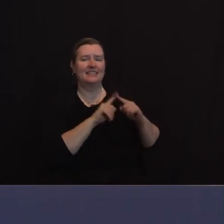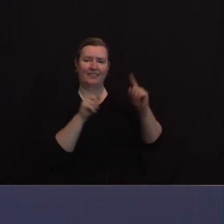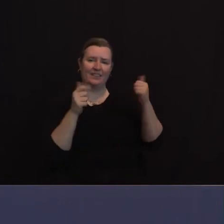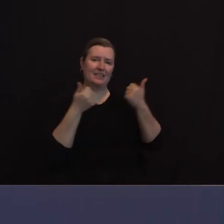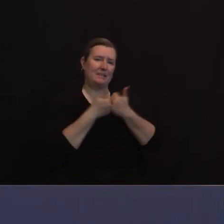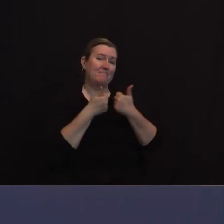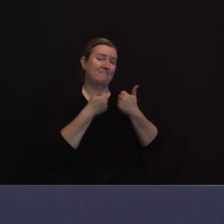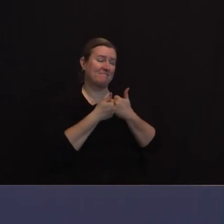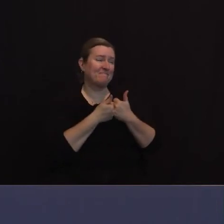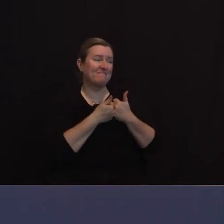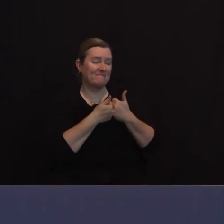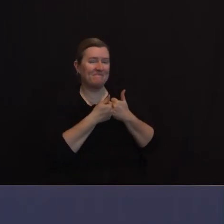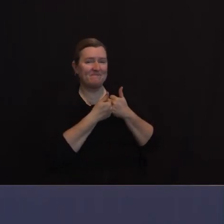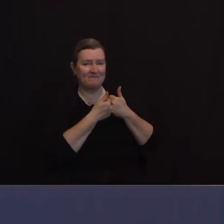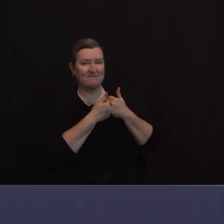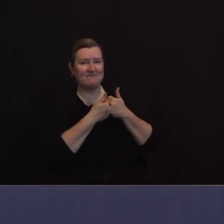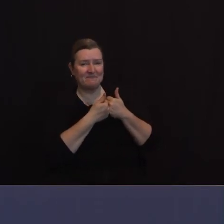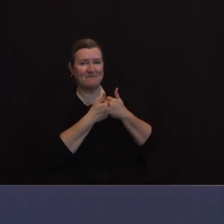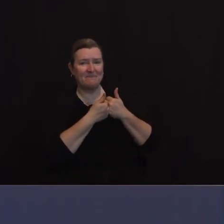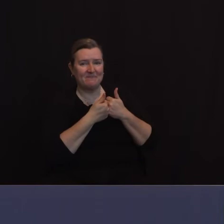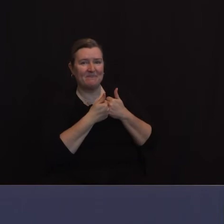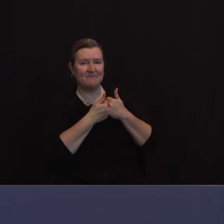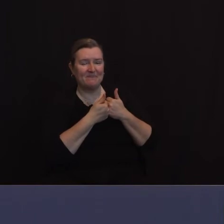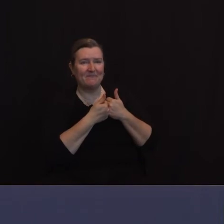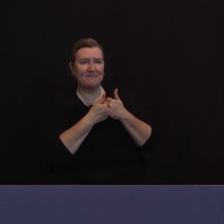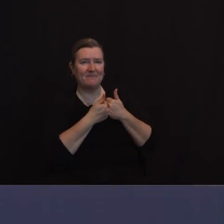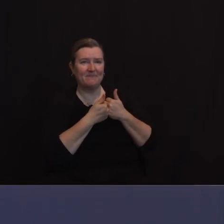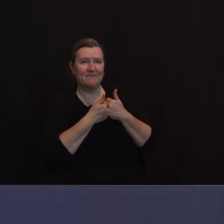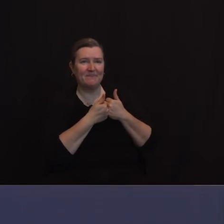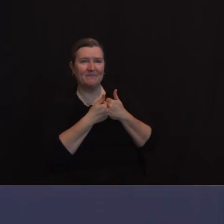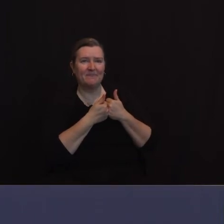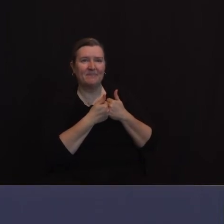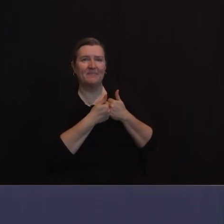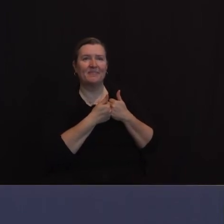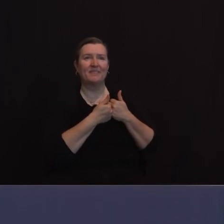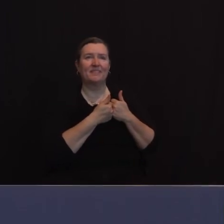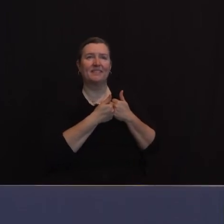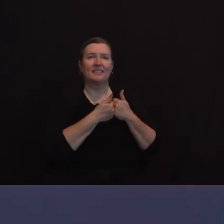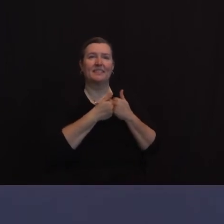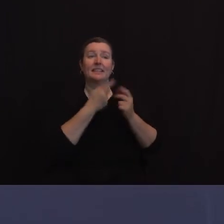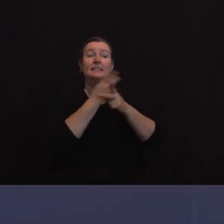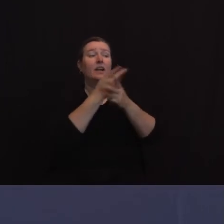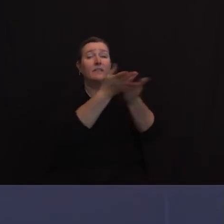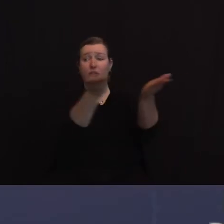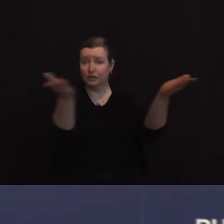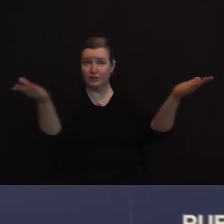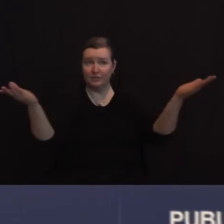make sure that we're not taking any of that for granted or we're watching them like a hawk. Take care, everybody. God bless.